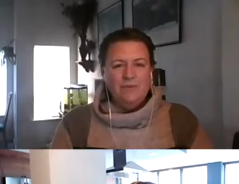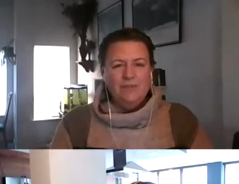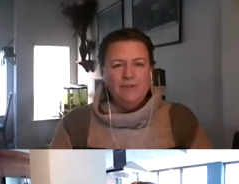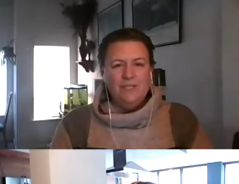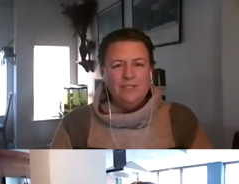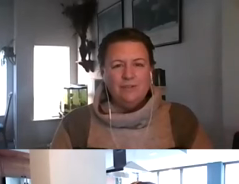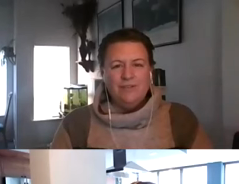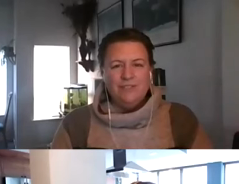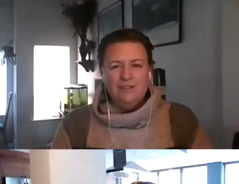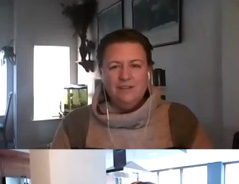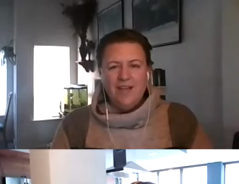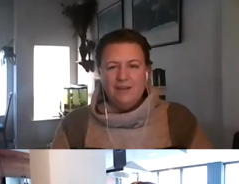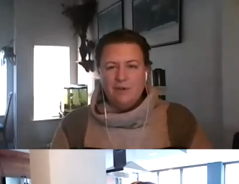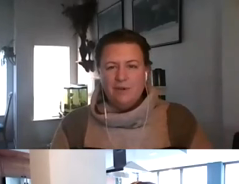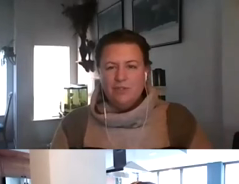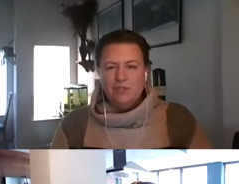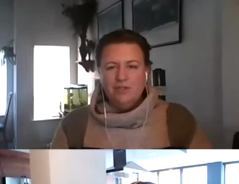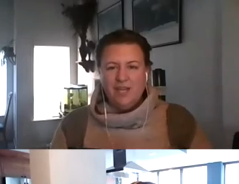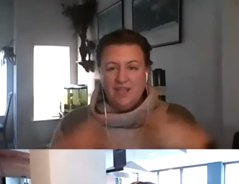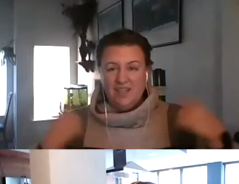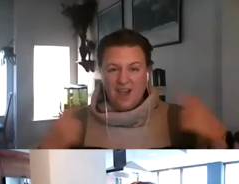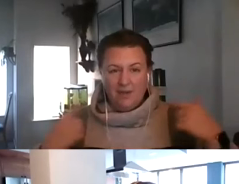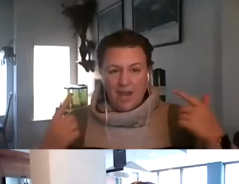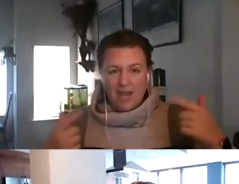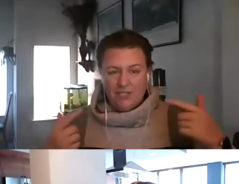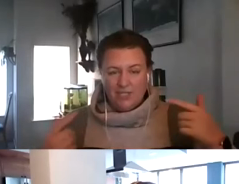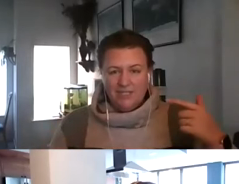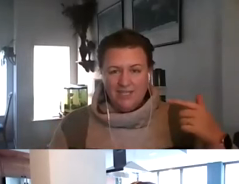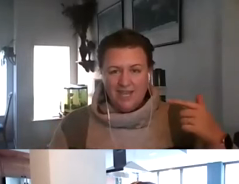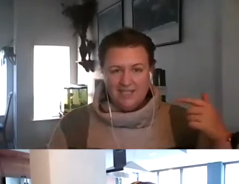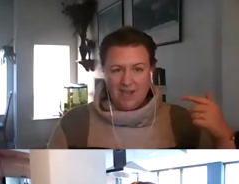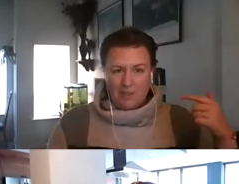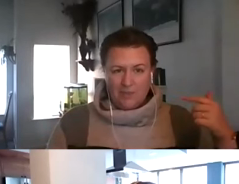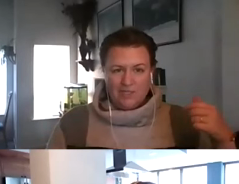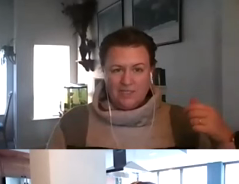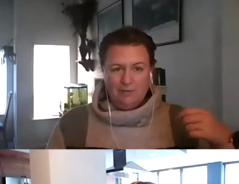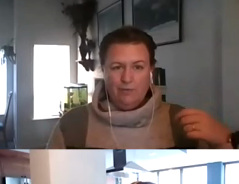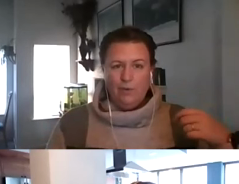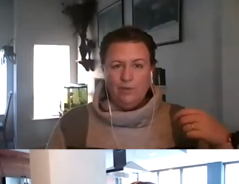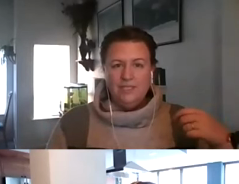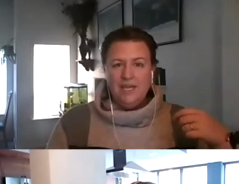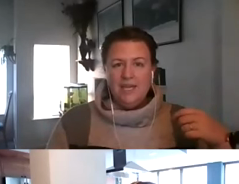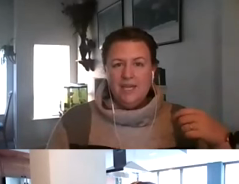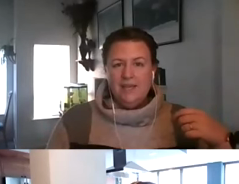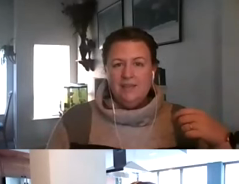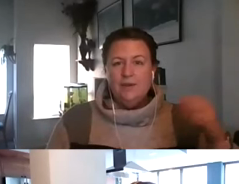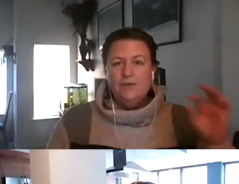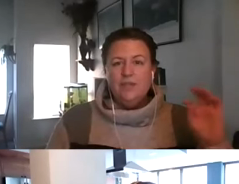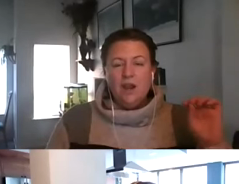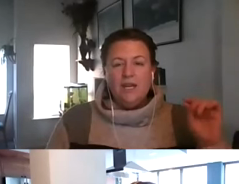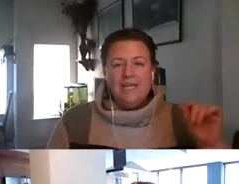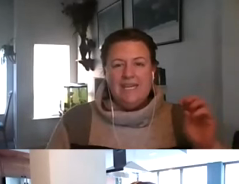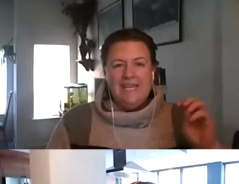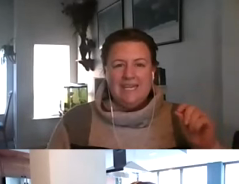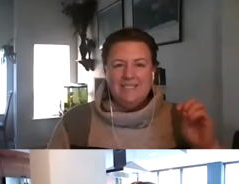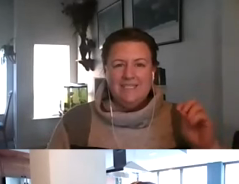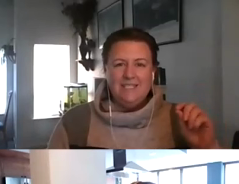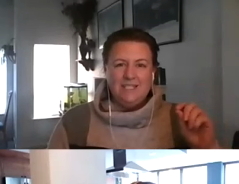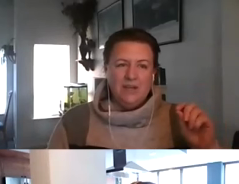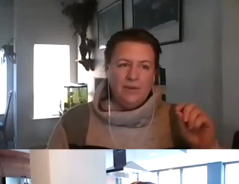is that you will notice your physical and emotional and thought reactions as the options unfold. Those